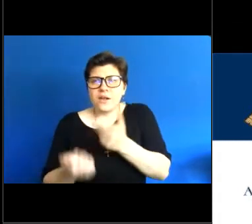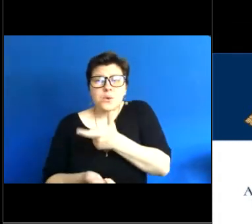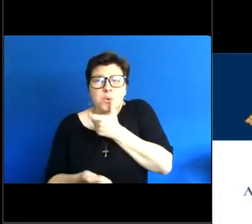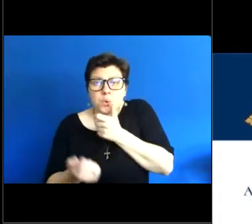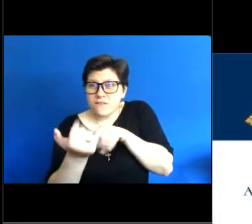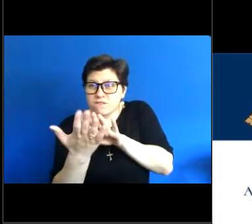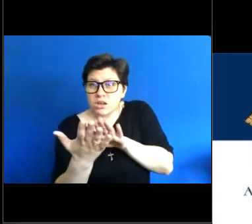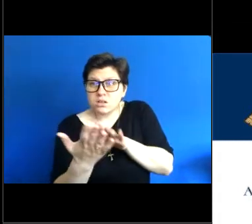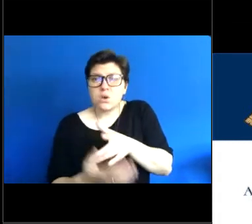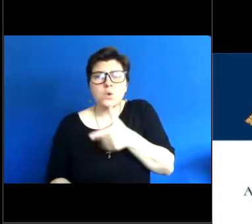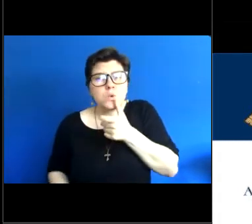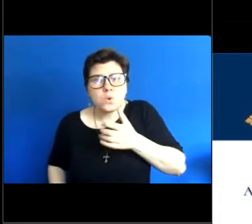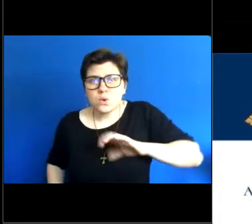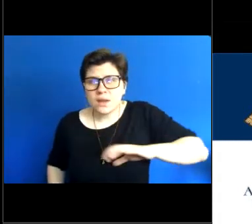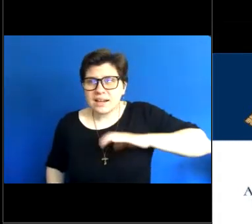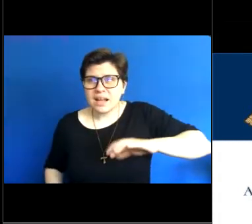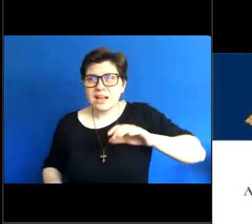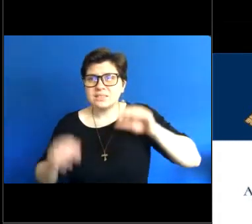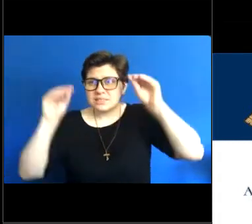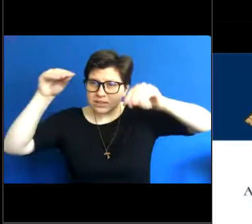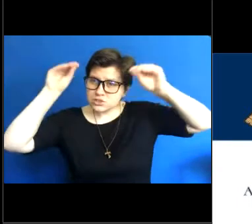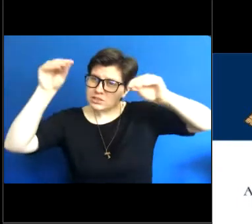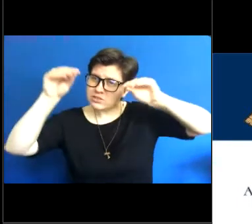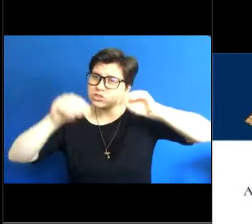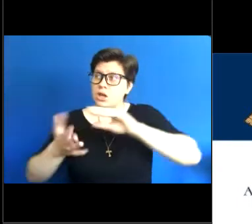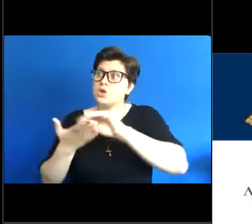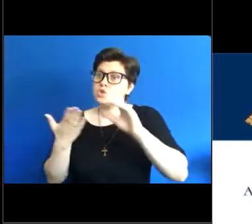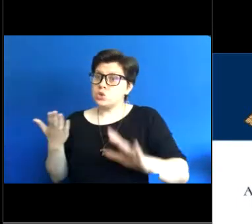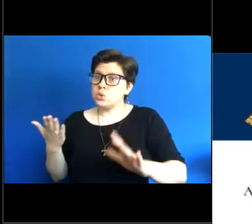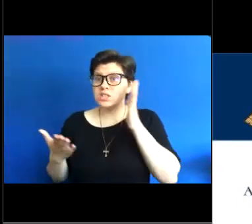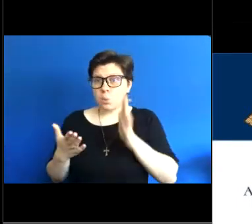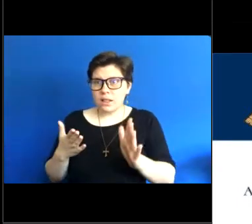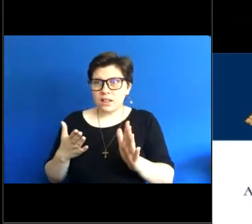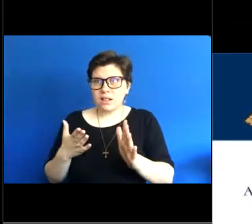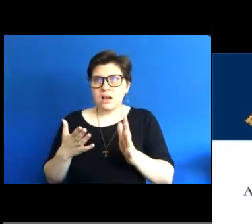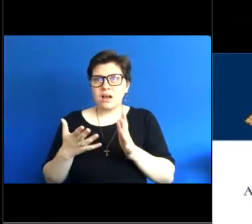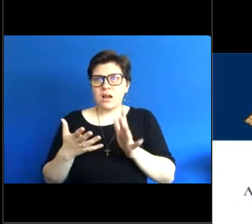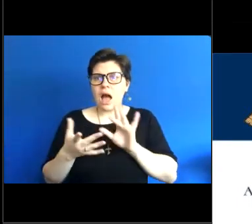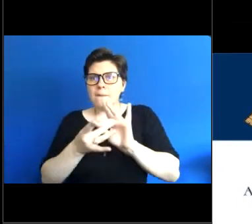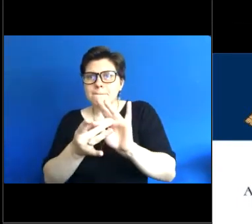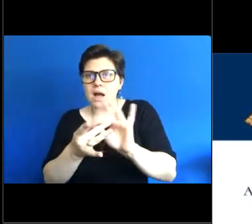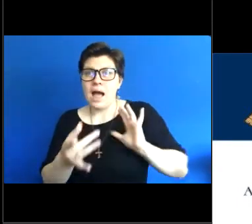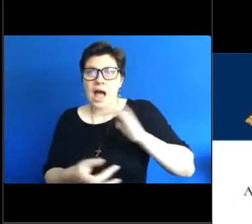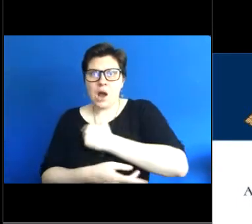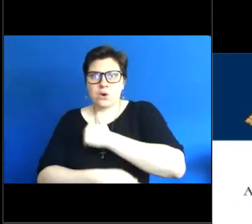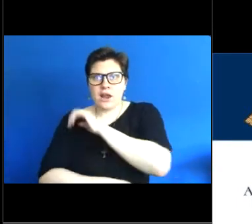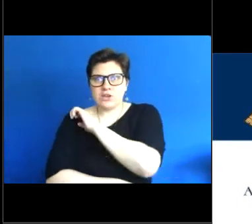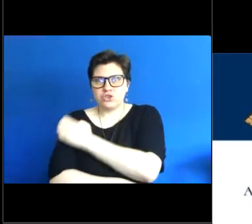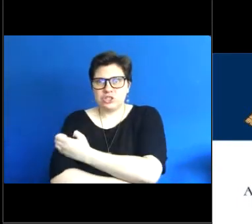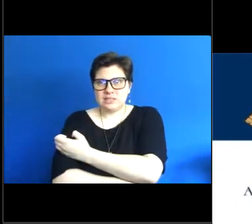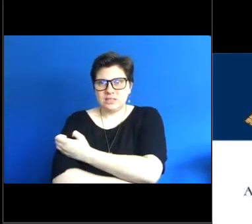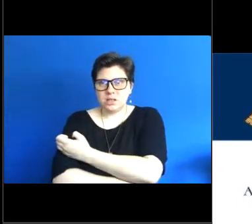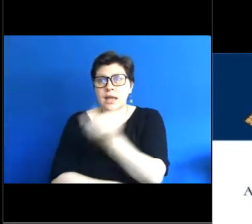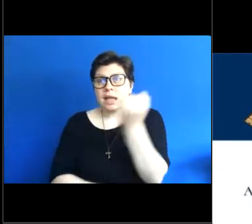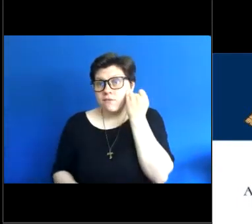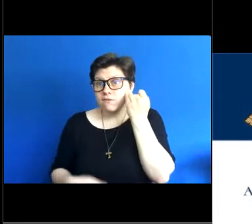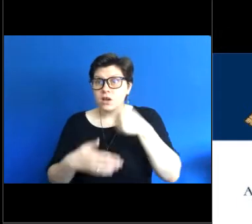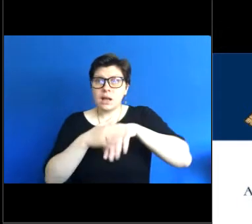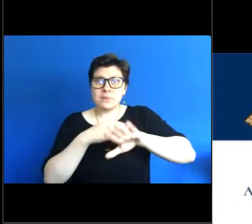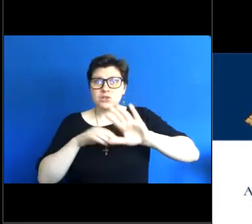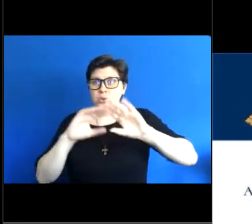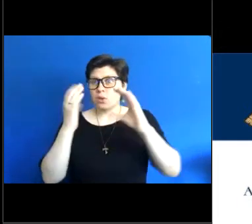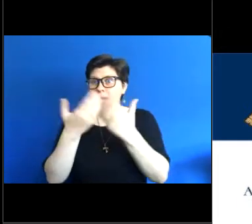regardless of who we're catechizing. Our students will feed off of our energy. If we come into our classroom, whether virtual